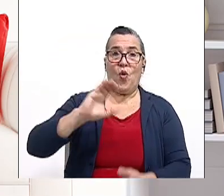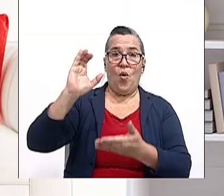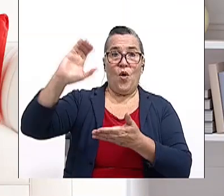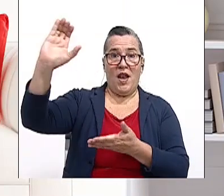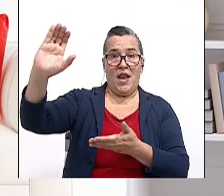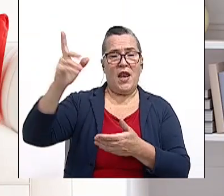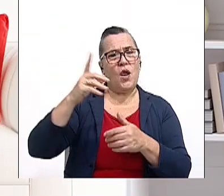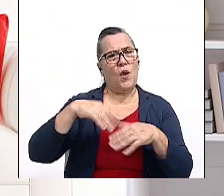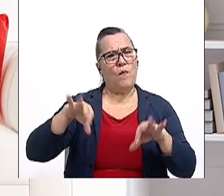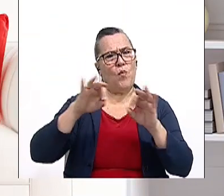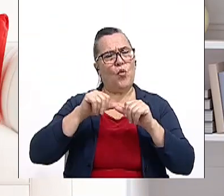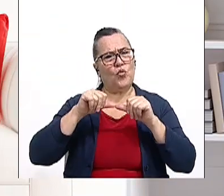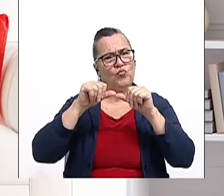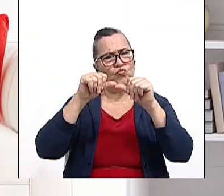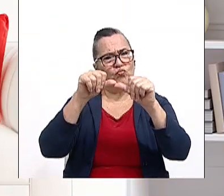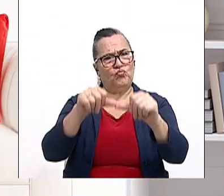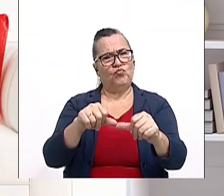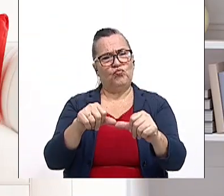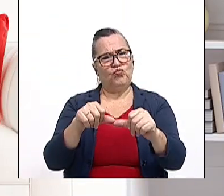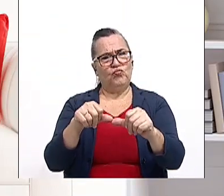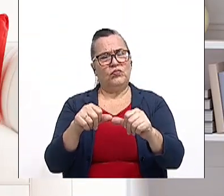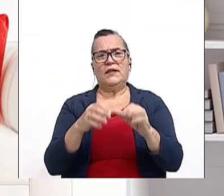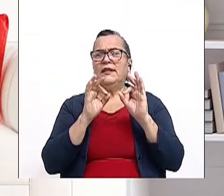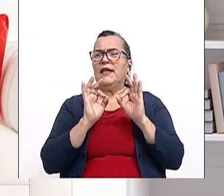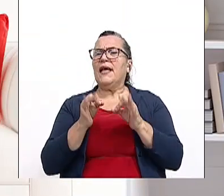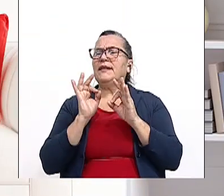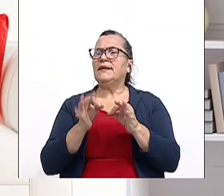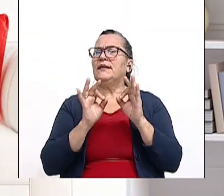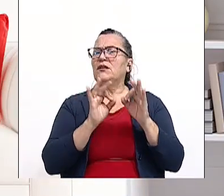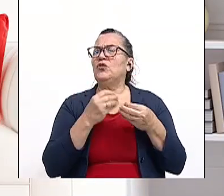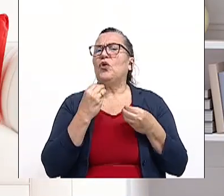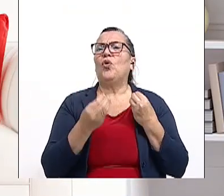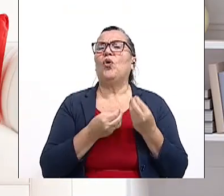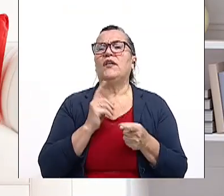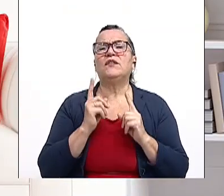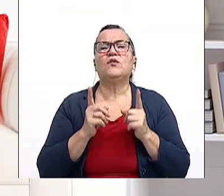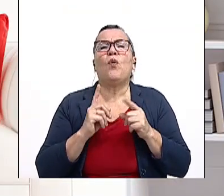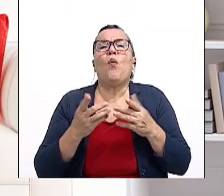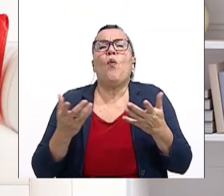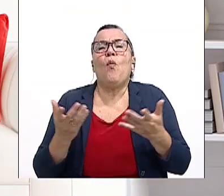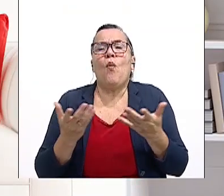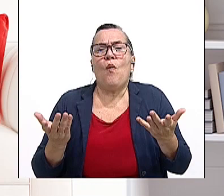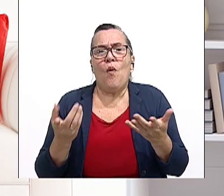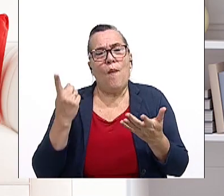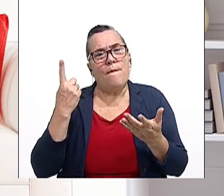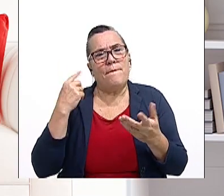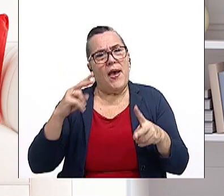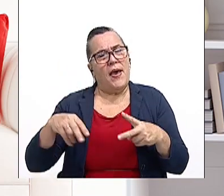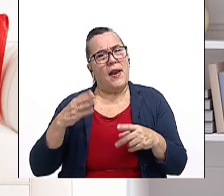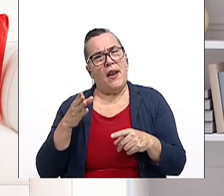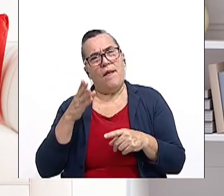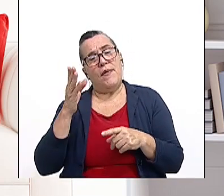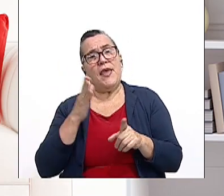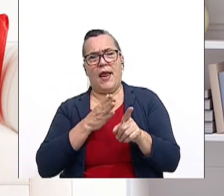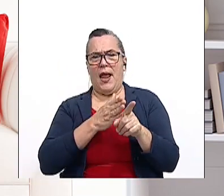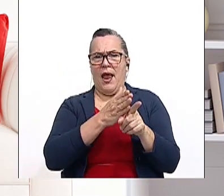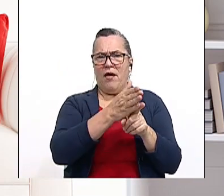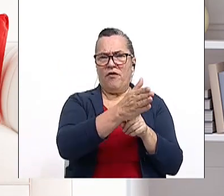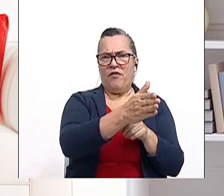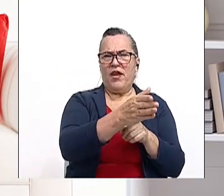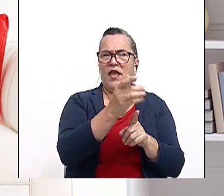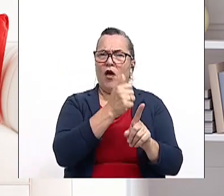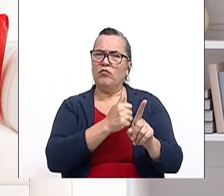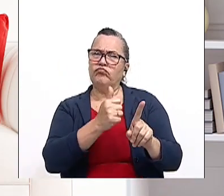to continue thinking about the decisions you have to make for your life and the career you want to